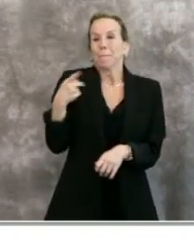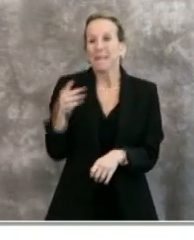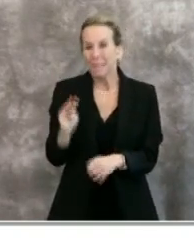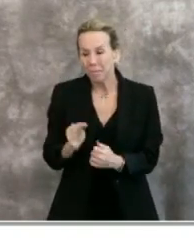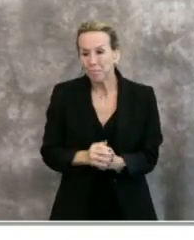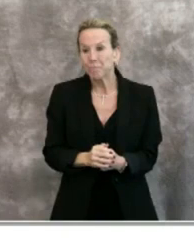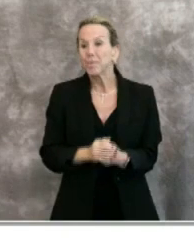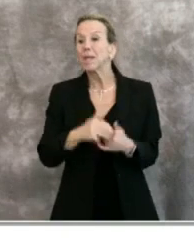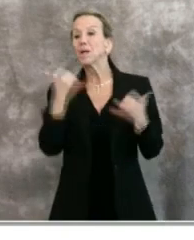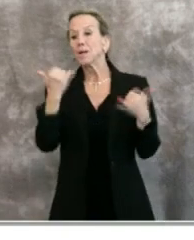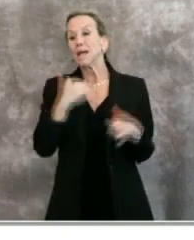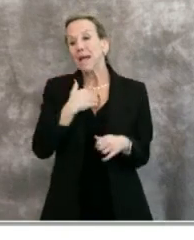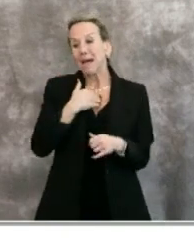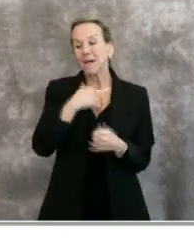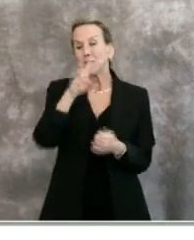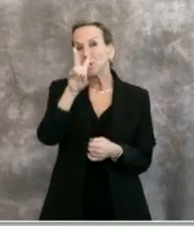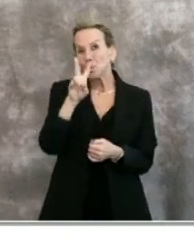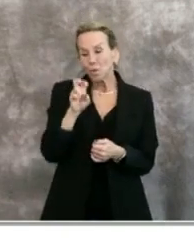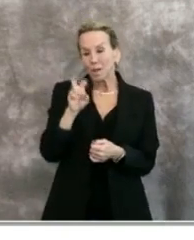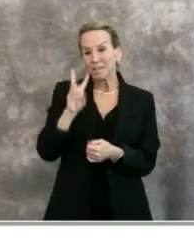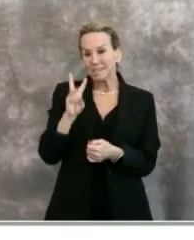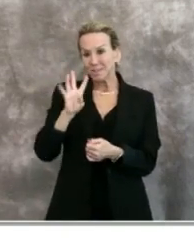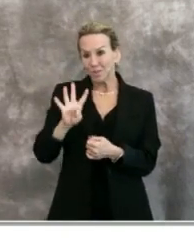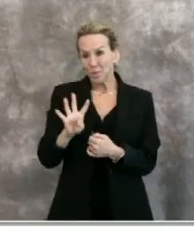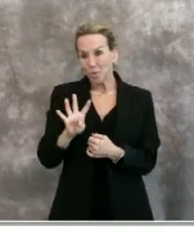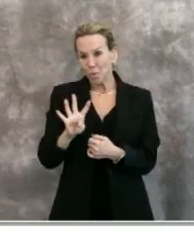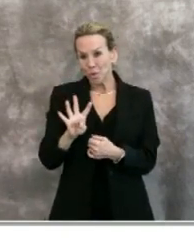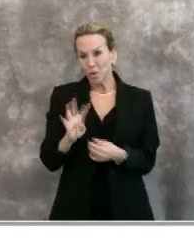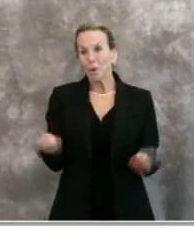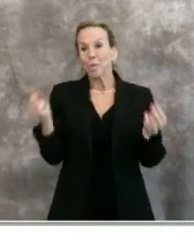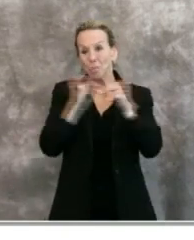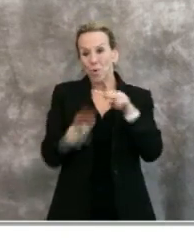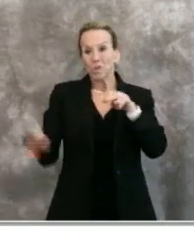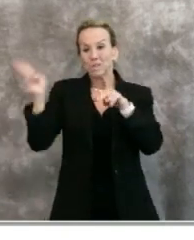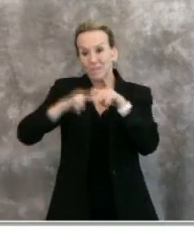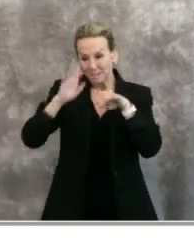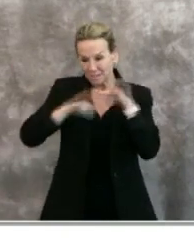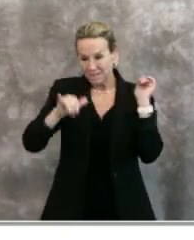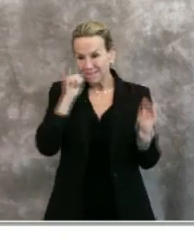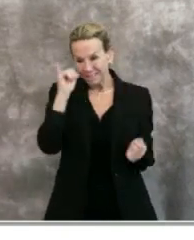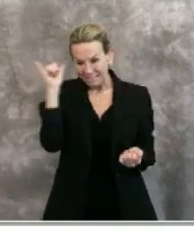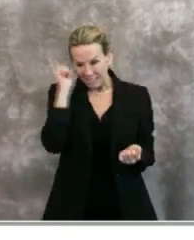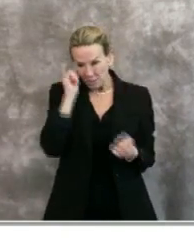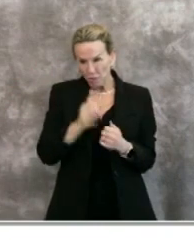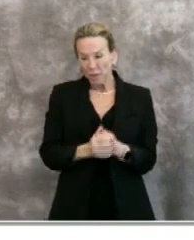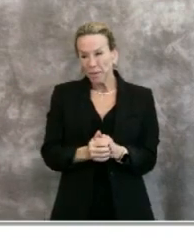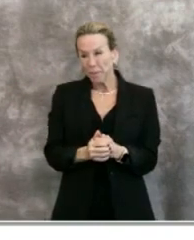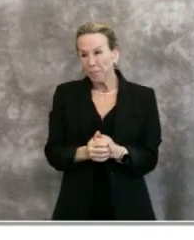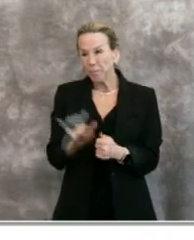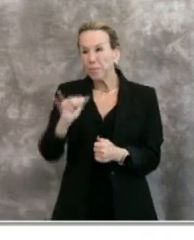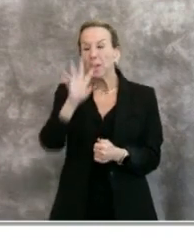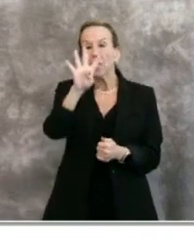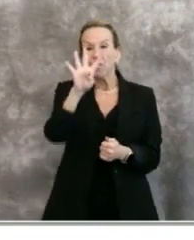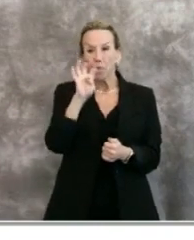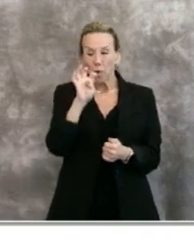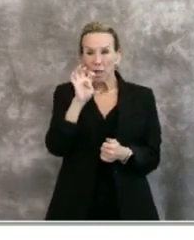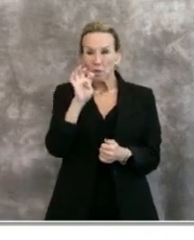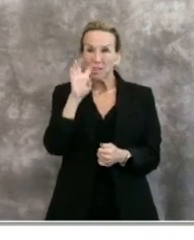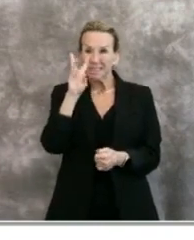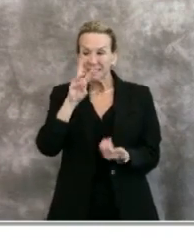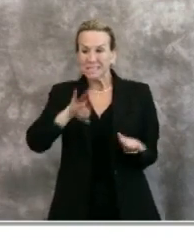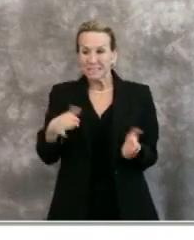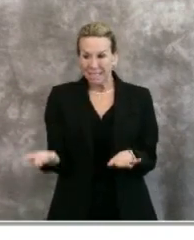17,800% of the cases are between 264. 20 more cases than yesterday. 49 years of age. As well, this includes overall